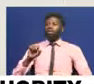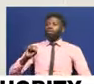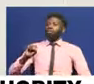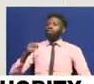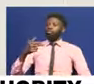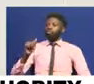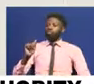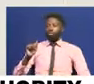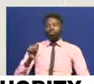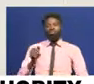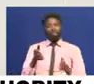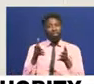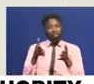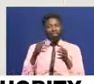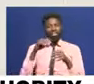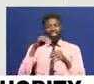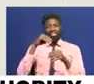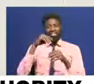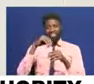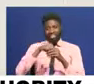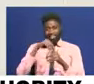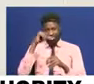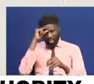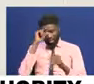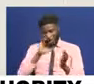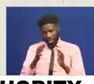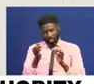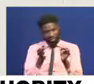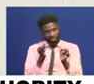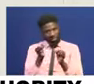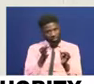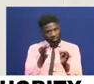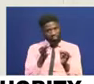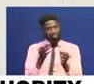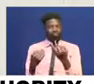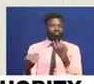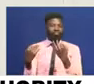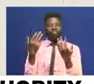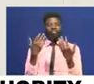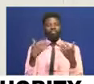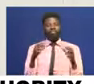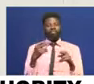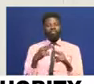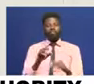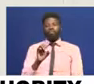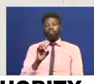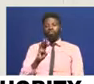Inside Government to give us an update on where they are. And of course, he has done that. My name is